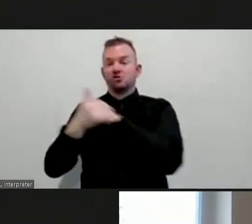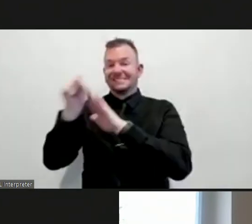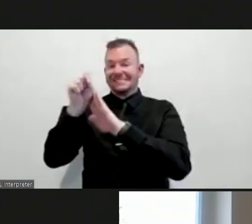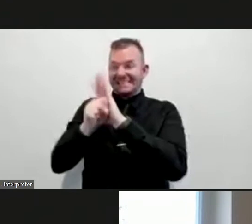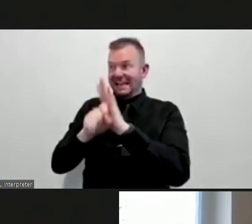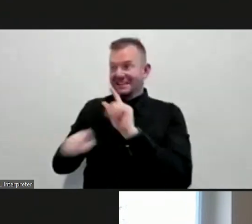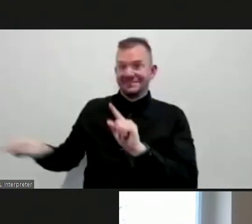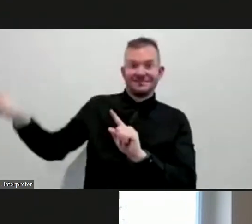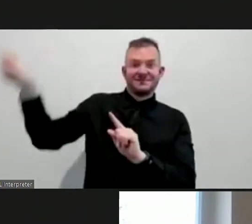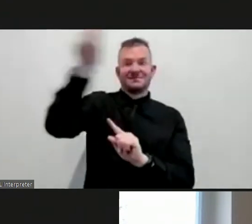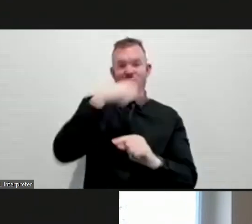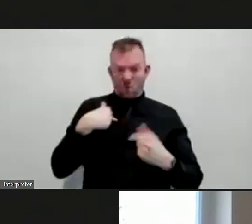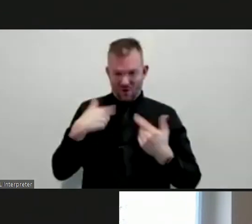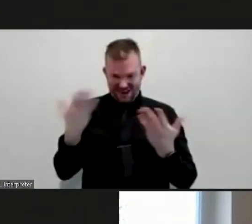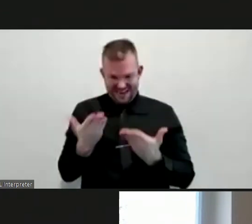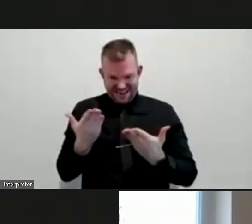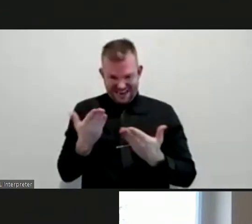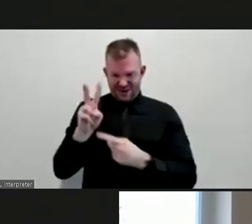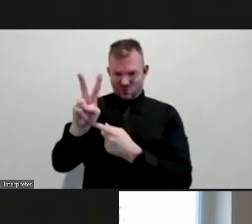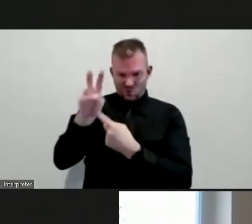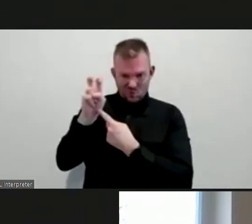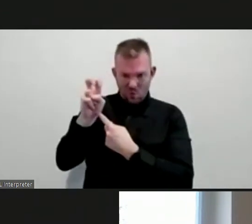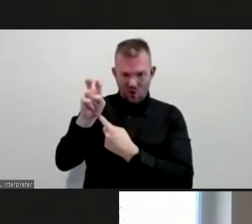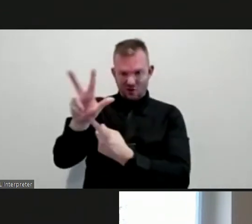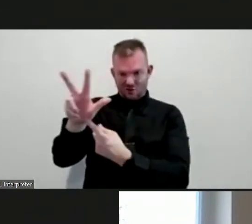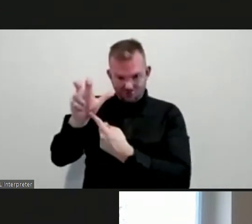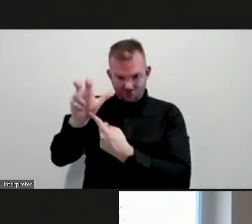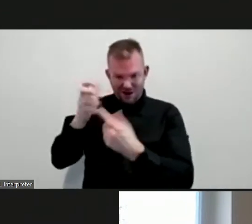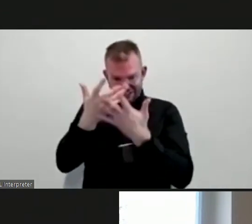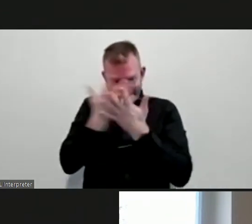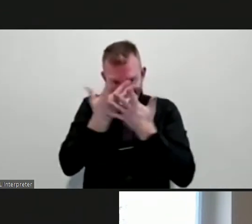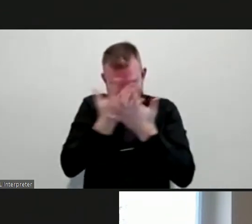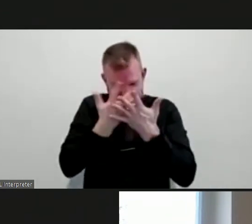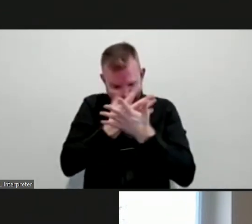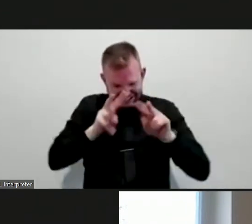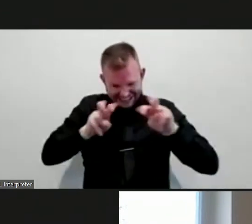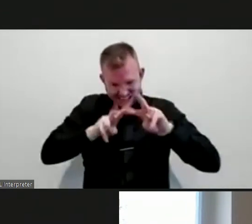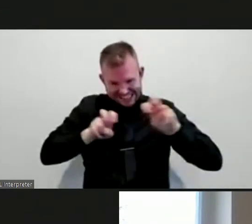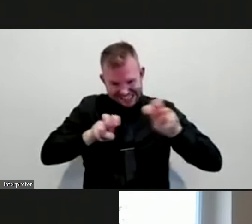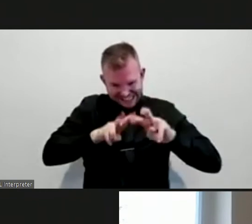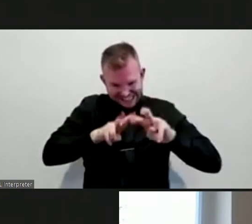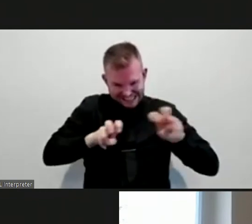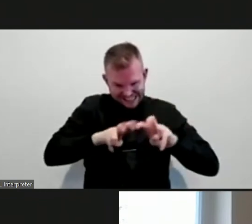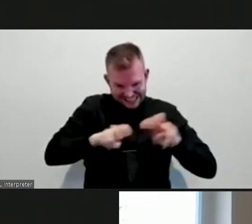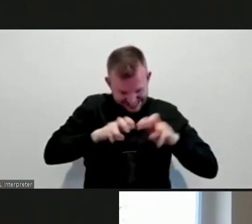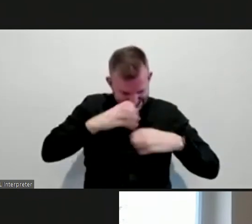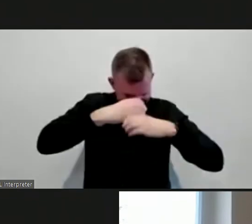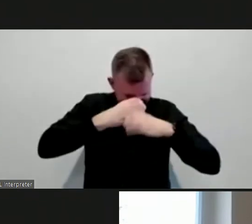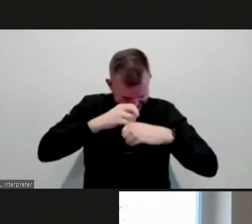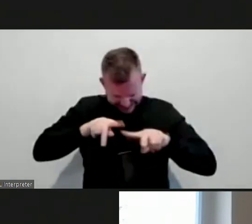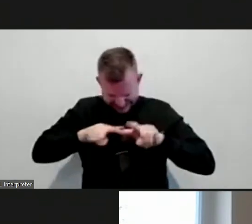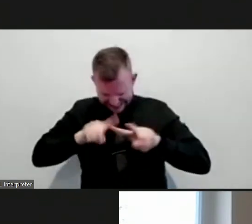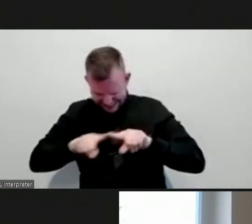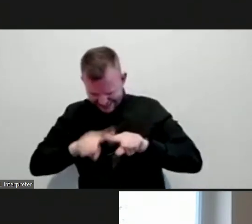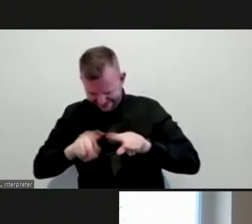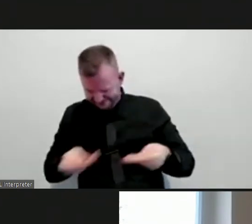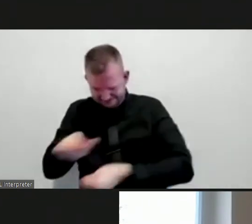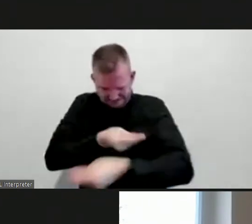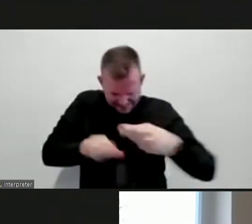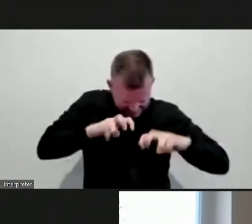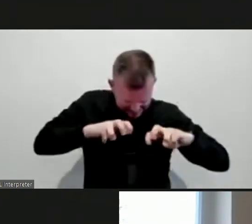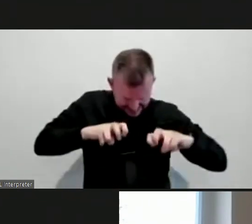specimens per week. And so that's the number that we're really looking at to try and identify these novel variants that are